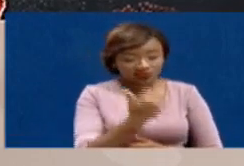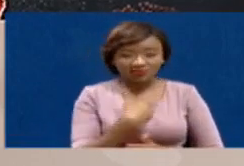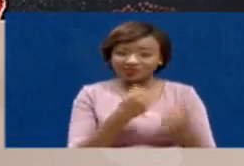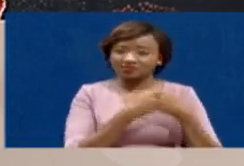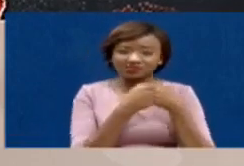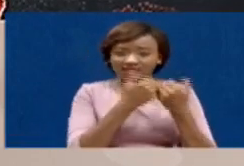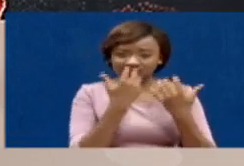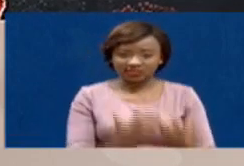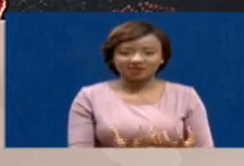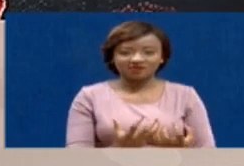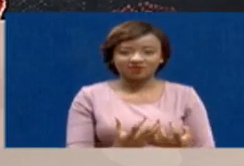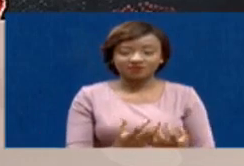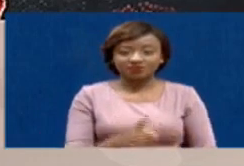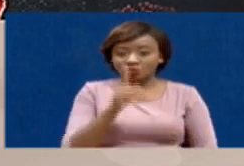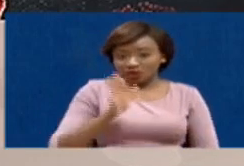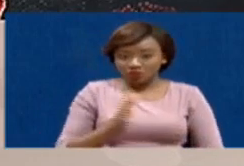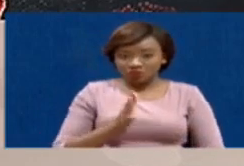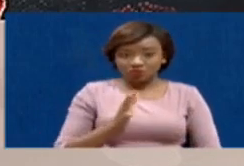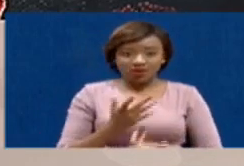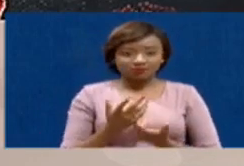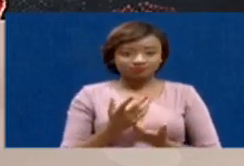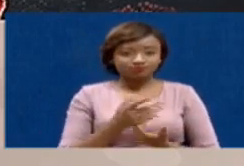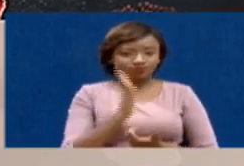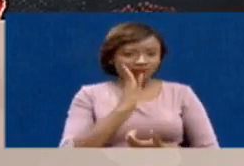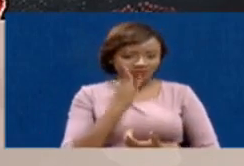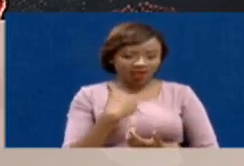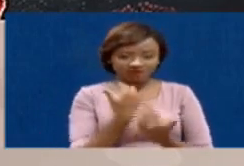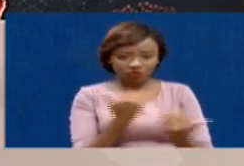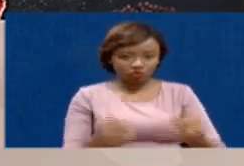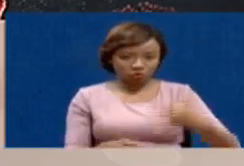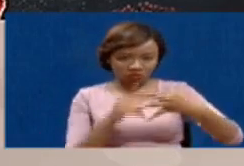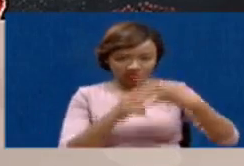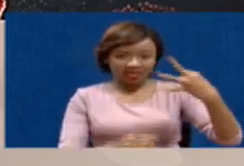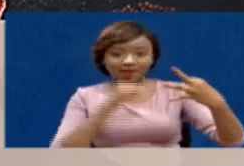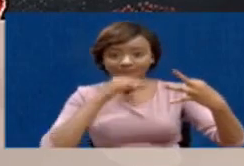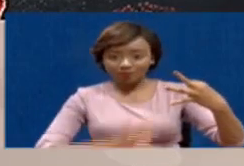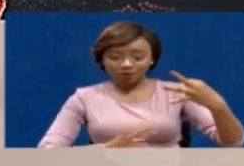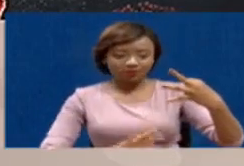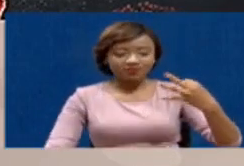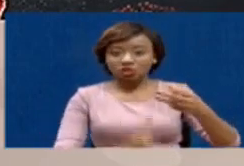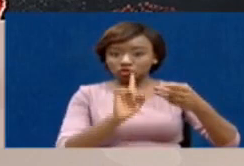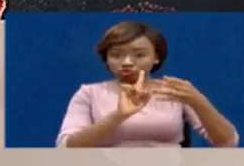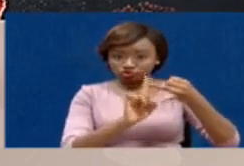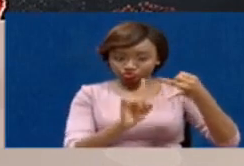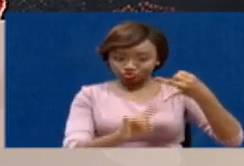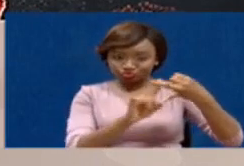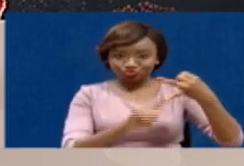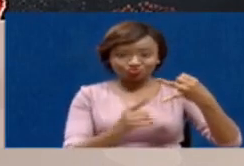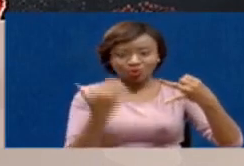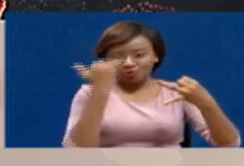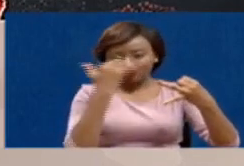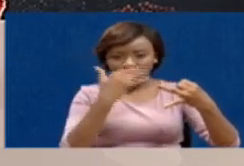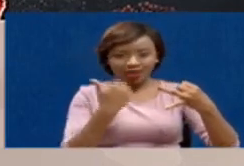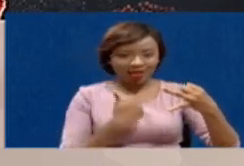Moraa, an events manager and graphic designer, is a mother of three sons. Two of them are autistic and have special needs. For the